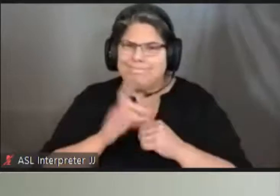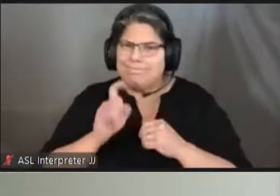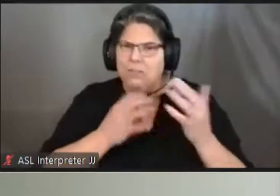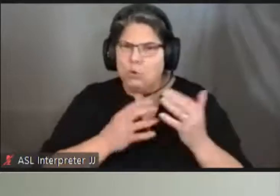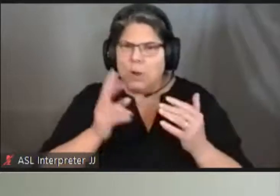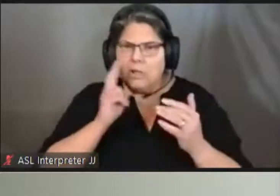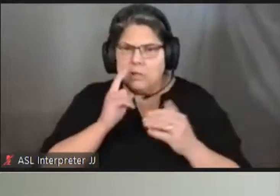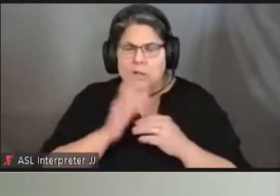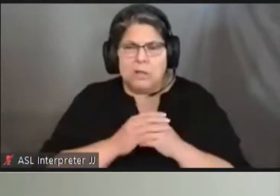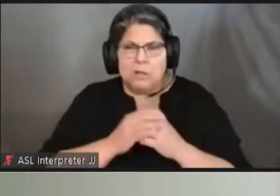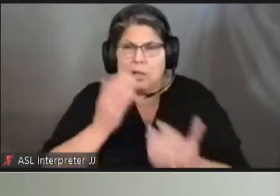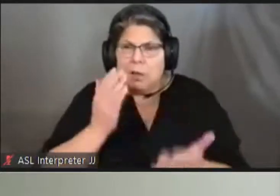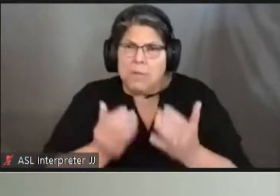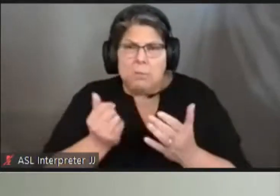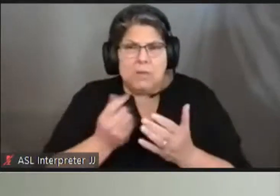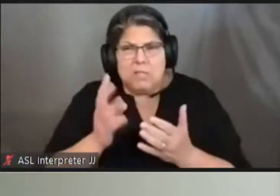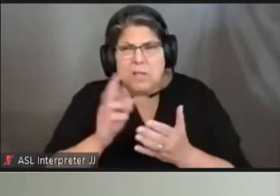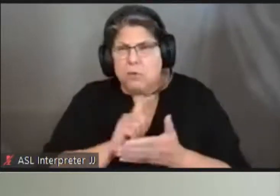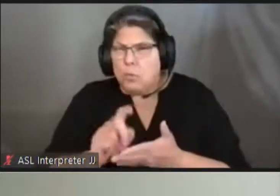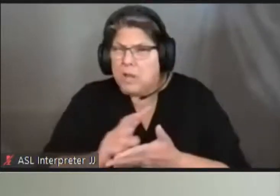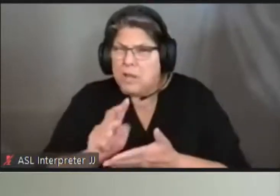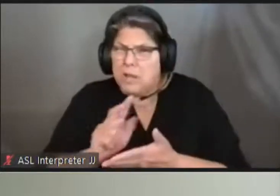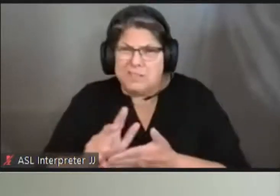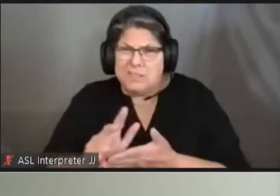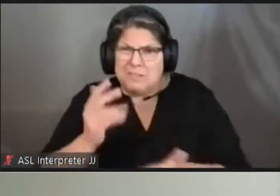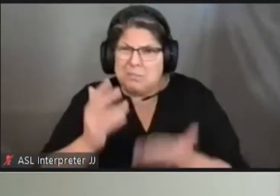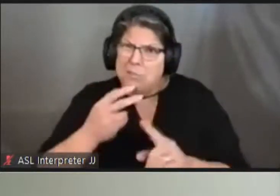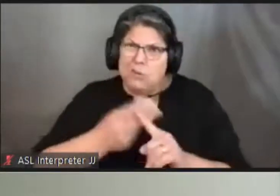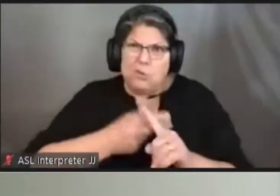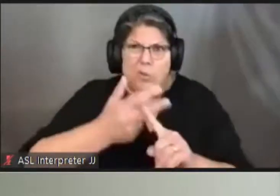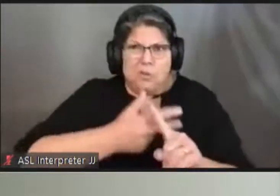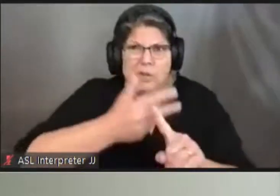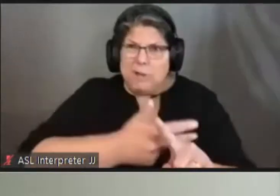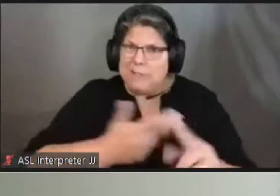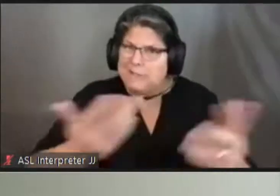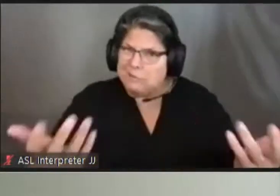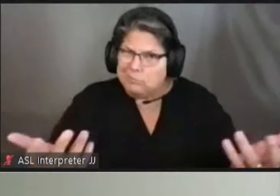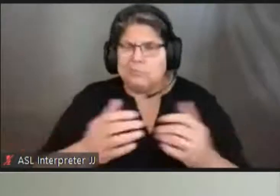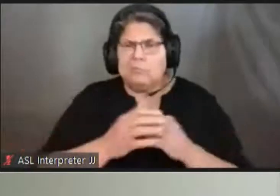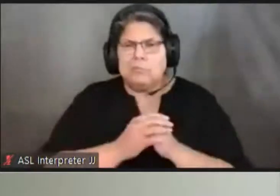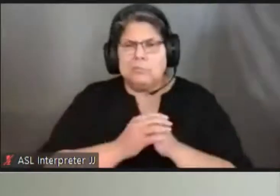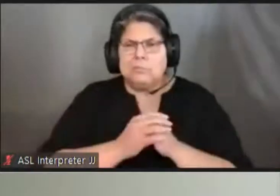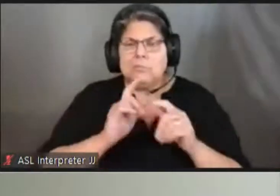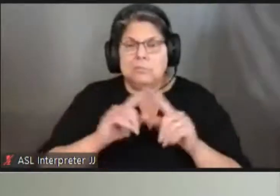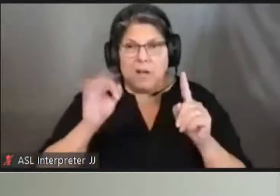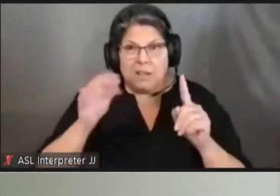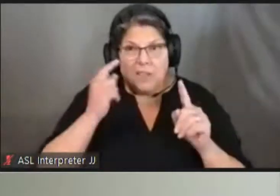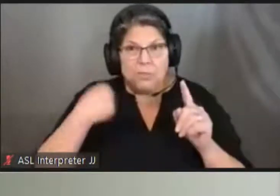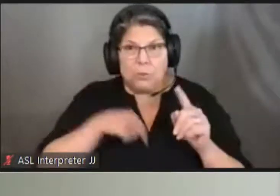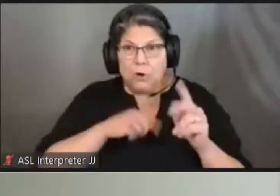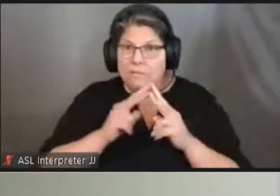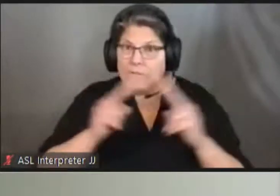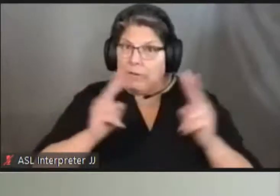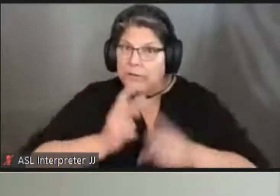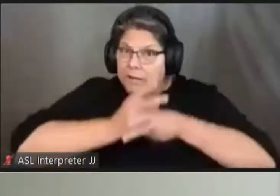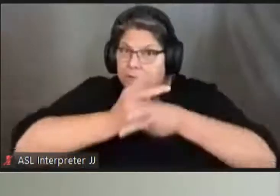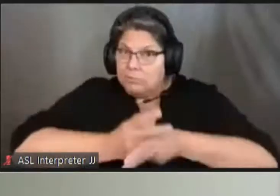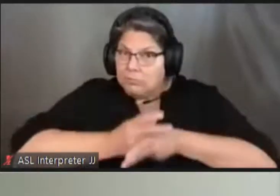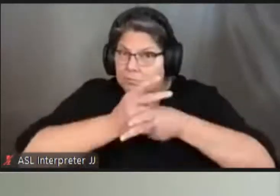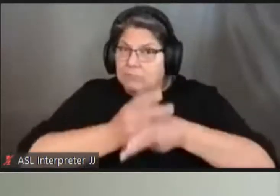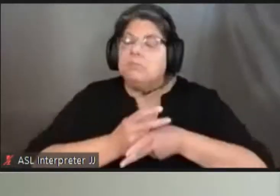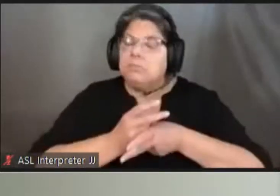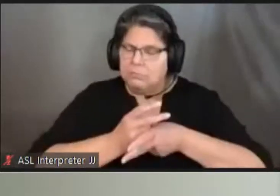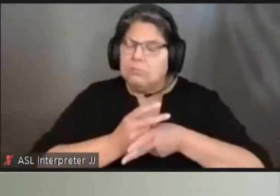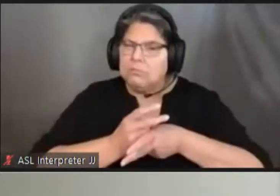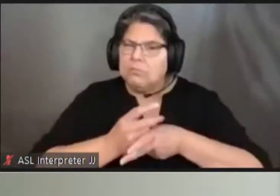be weeks, it could be a couple of months before we get there. But I think our county, if we watch our P's and Q's, I think we'll get there